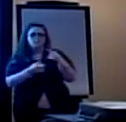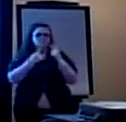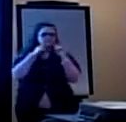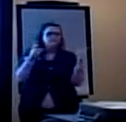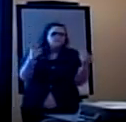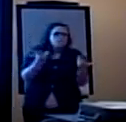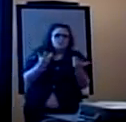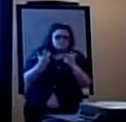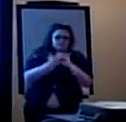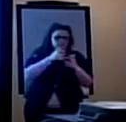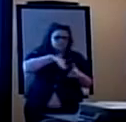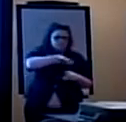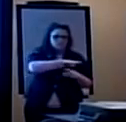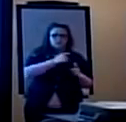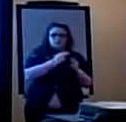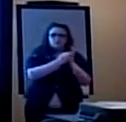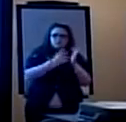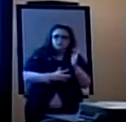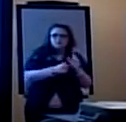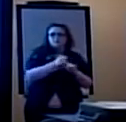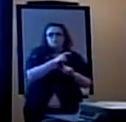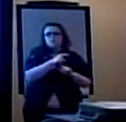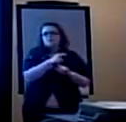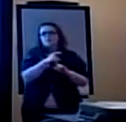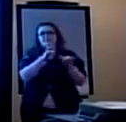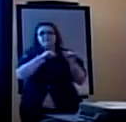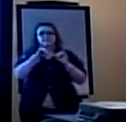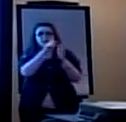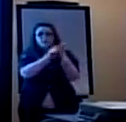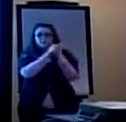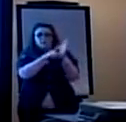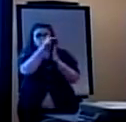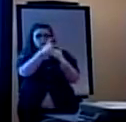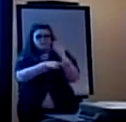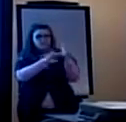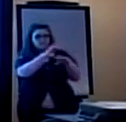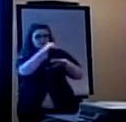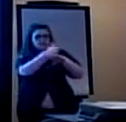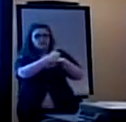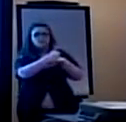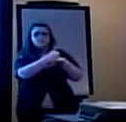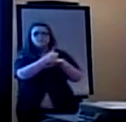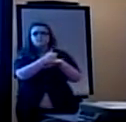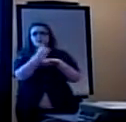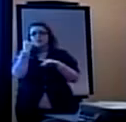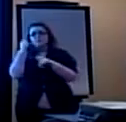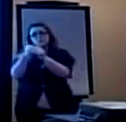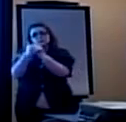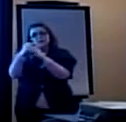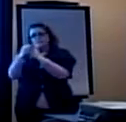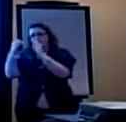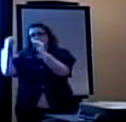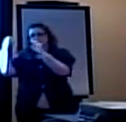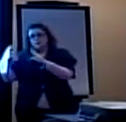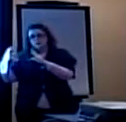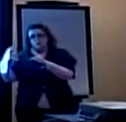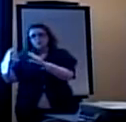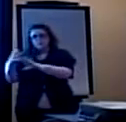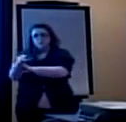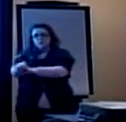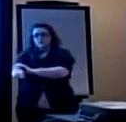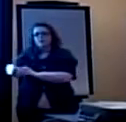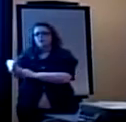works for us. Or could we have a standard literacy program, but here's the code, and if you're a literacy practitioner, you can take that and you can play with it and come